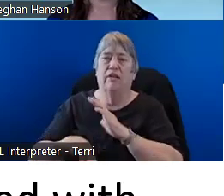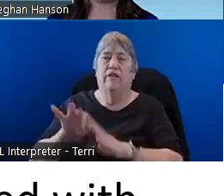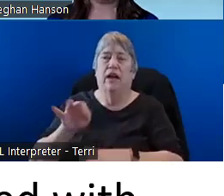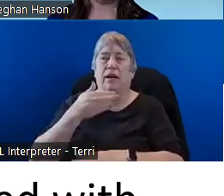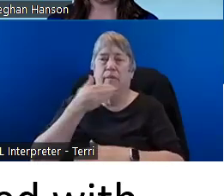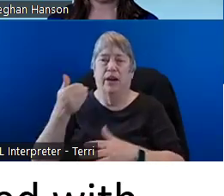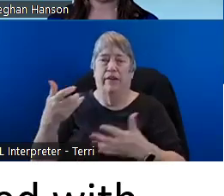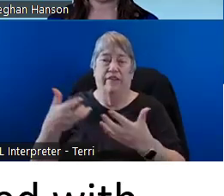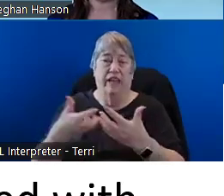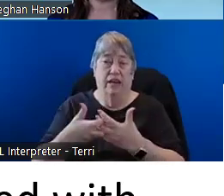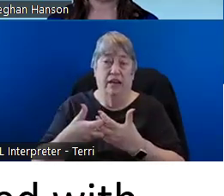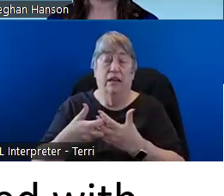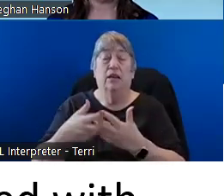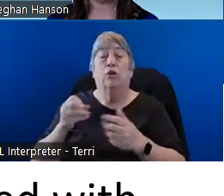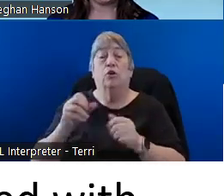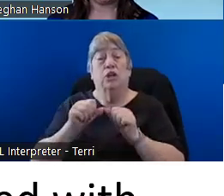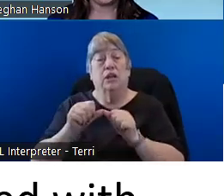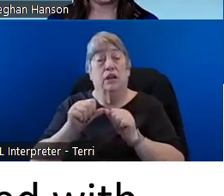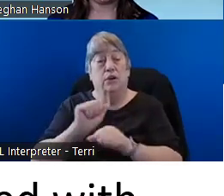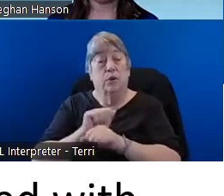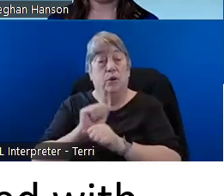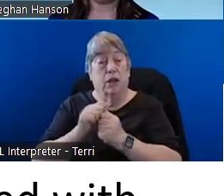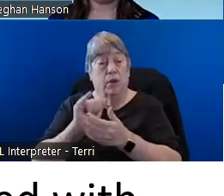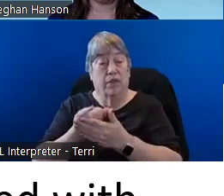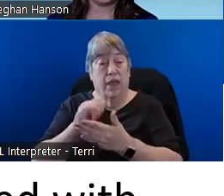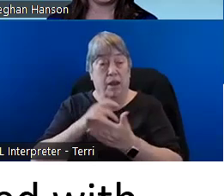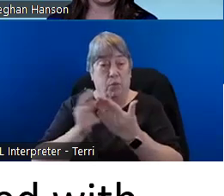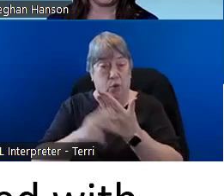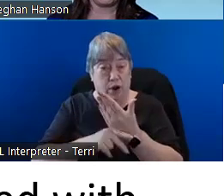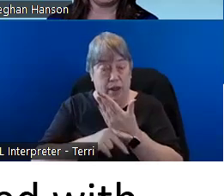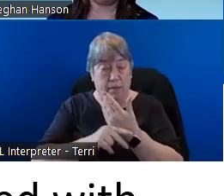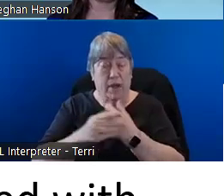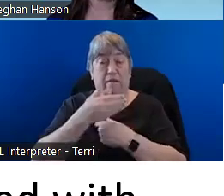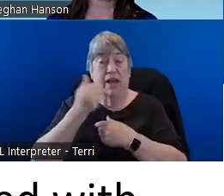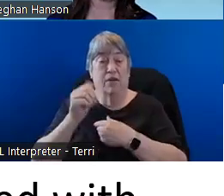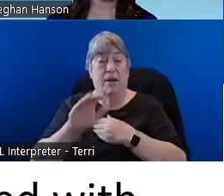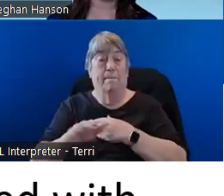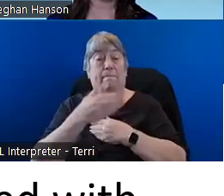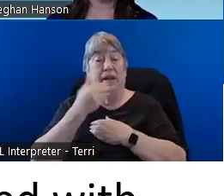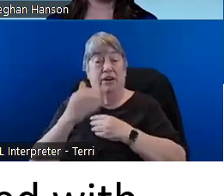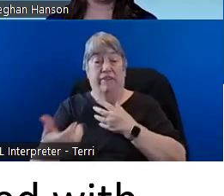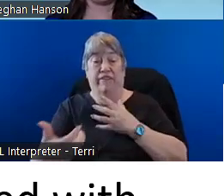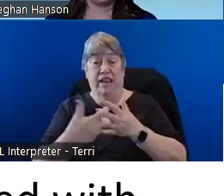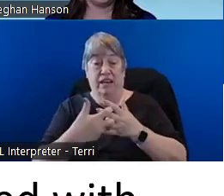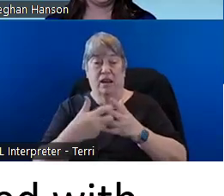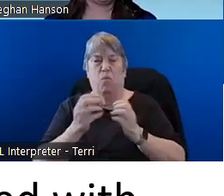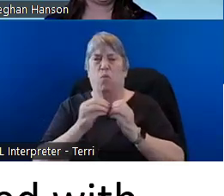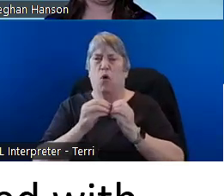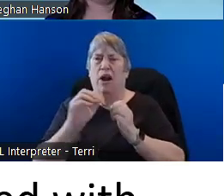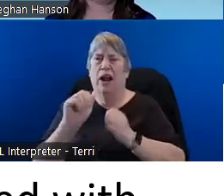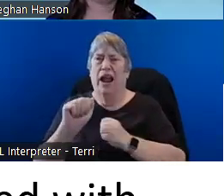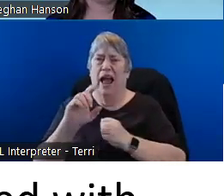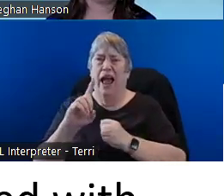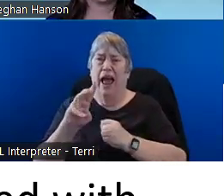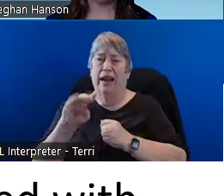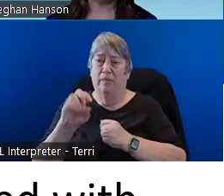she continued to work with that program, found a better fit that was in more of an administrative role, and learned that job.